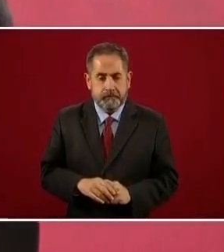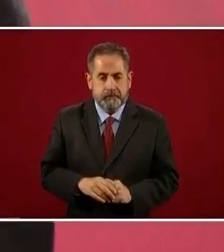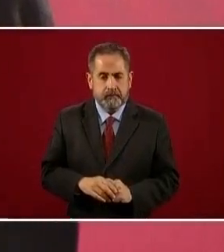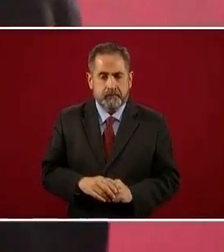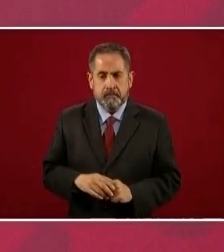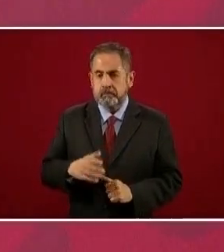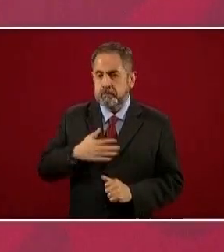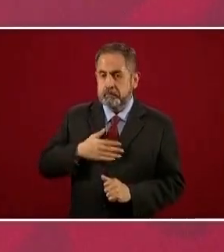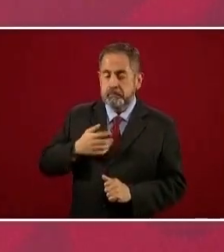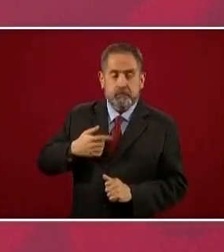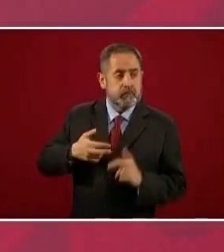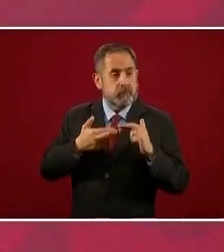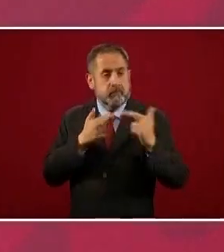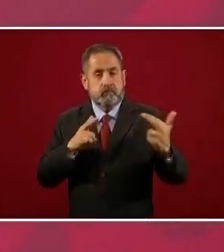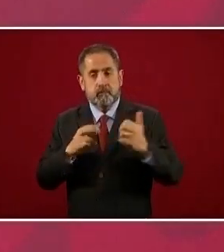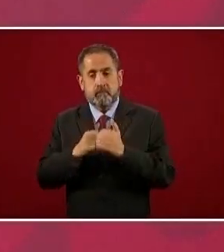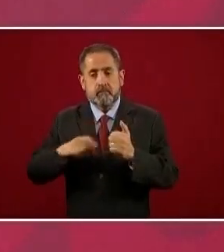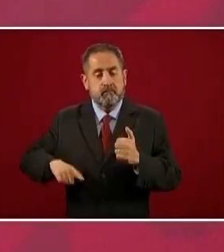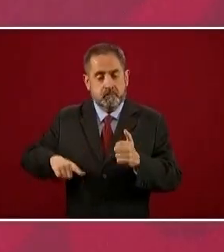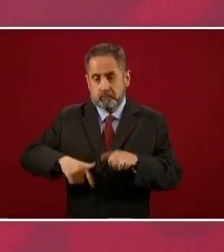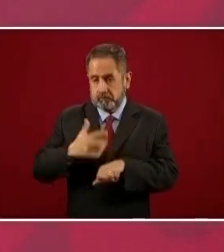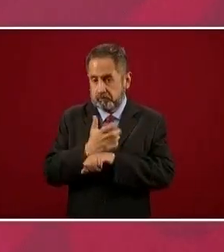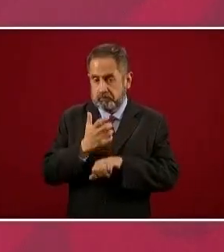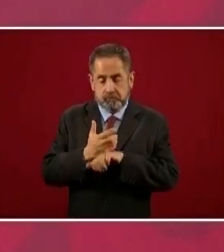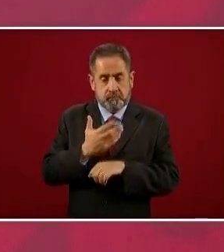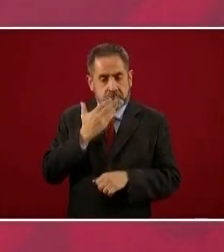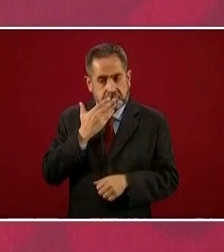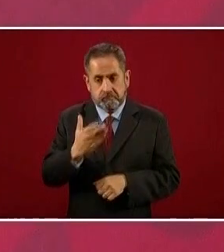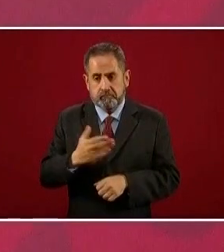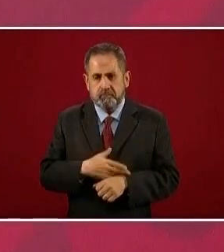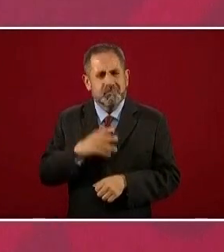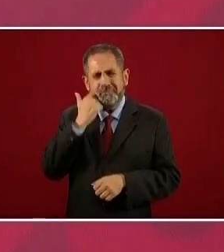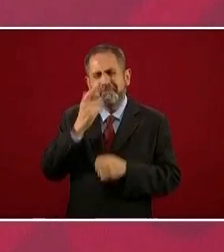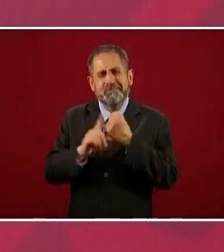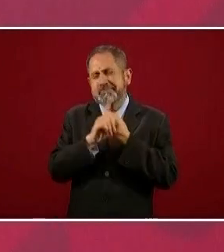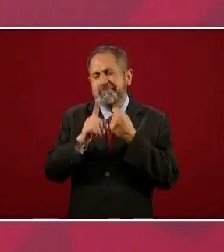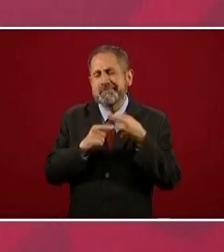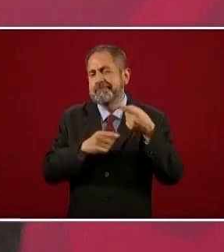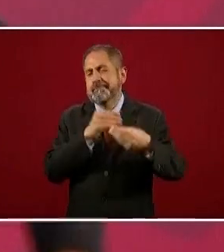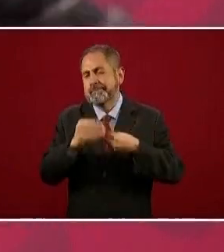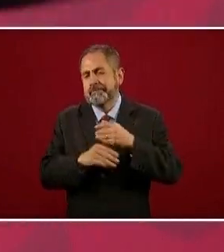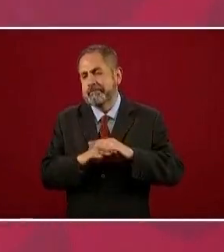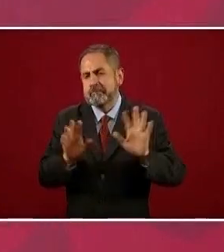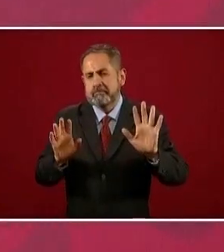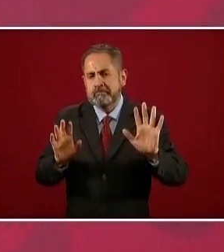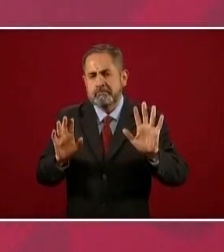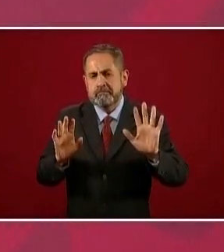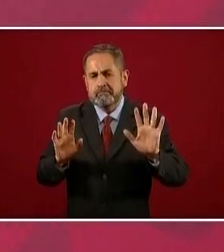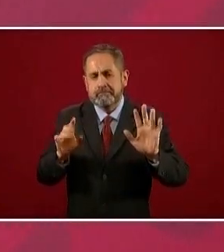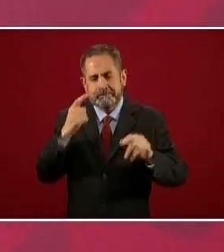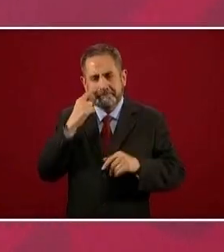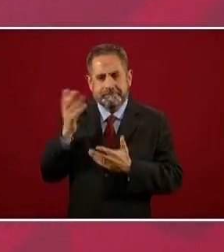Nuestra relación con el gobierno de Estados Unidos es buena. No queremos pelearnos. Miren.